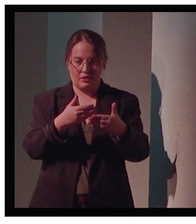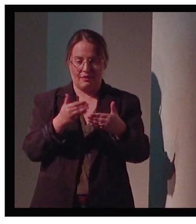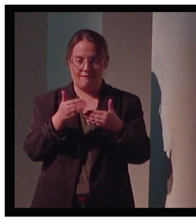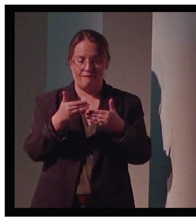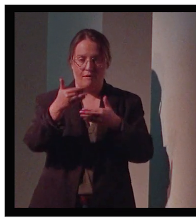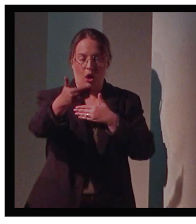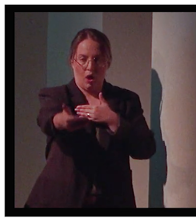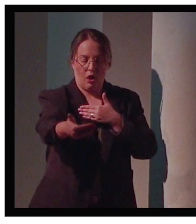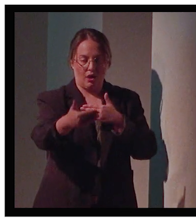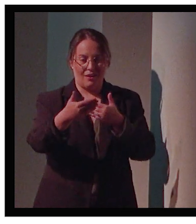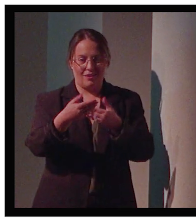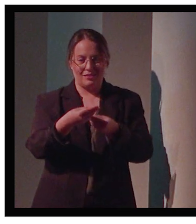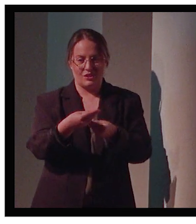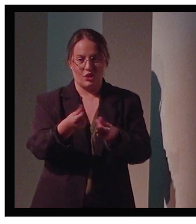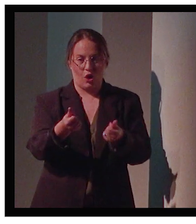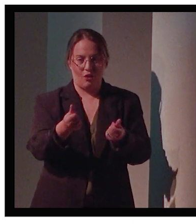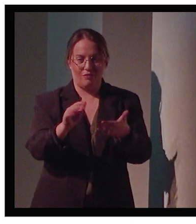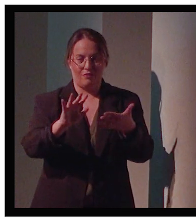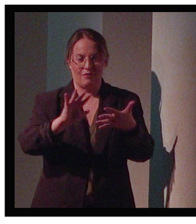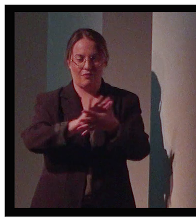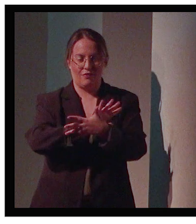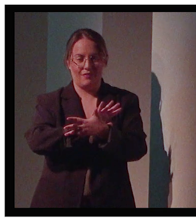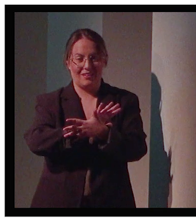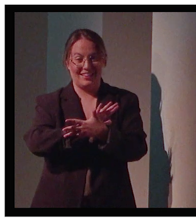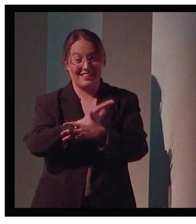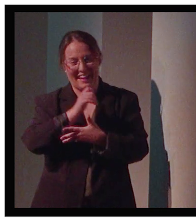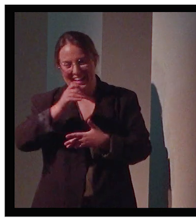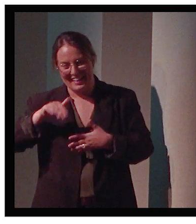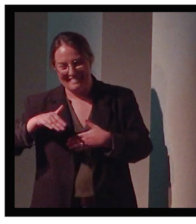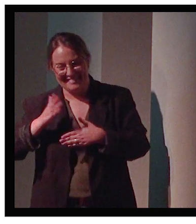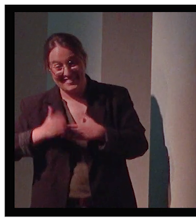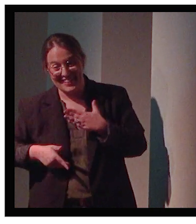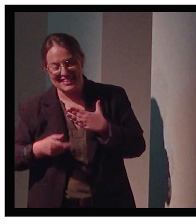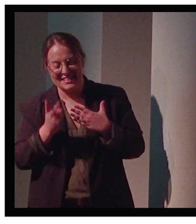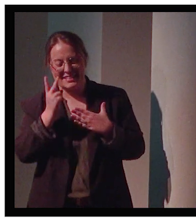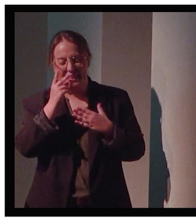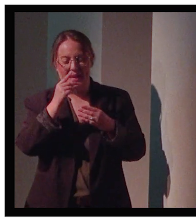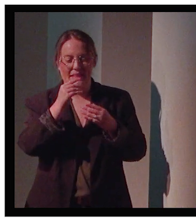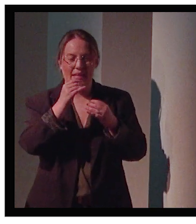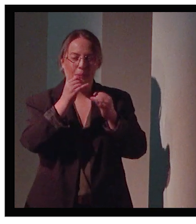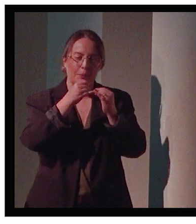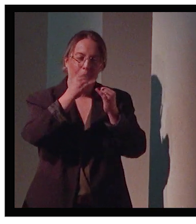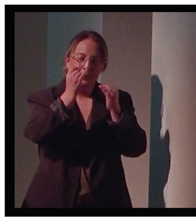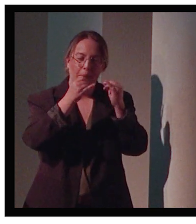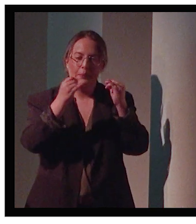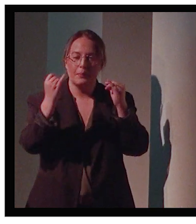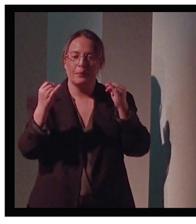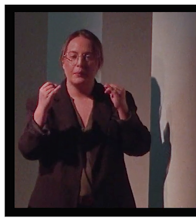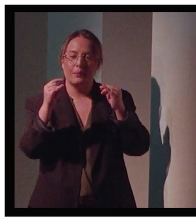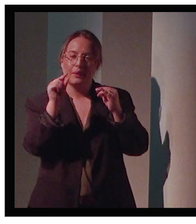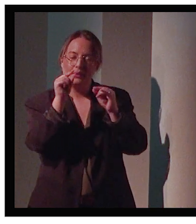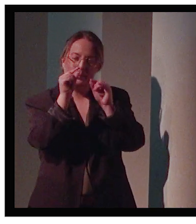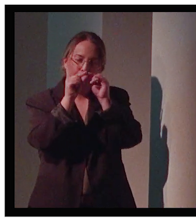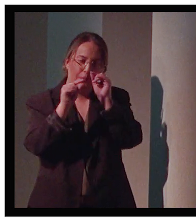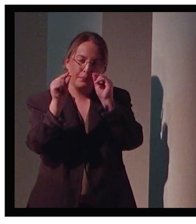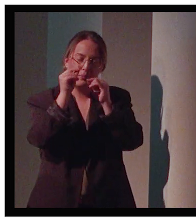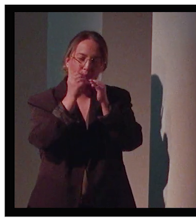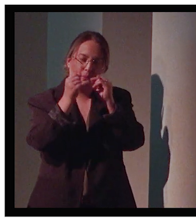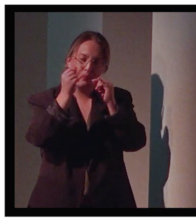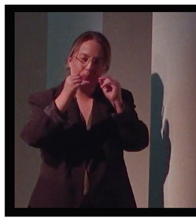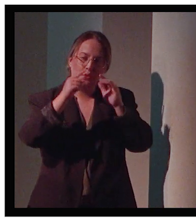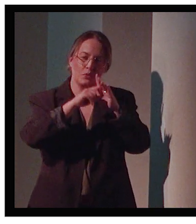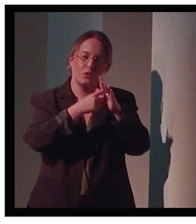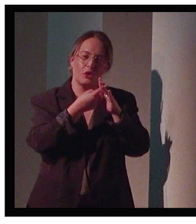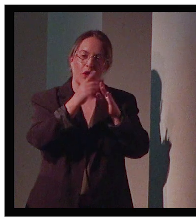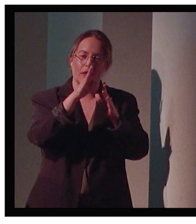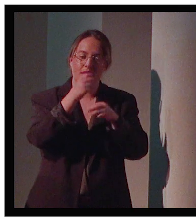it is likely unfinished, we can see the delicate lines he used to start his composition and appreciate how his